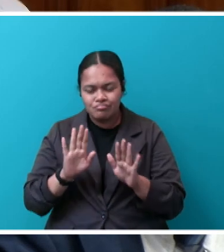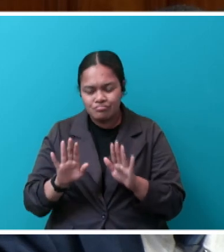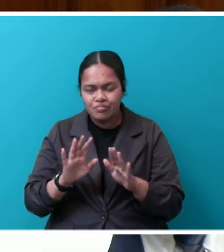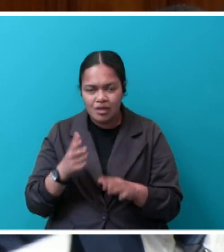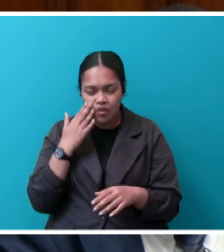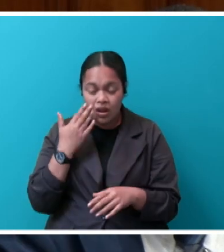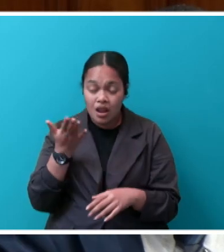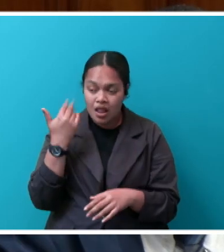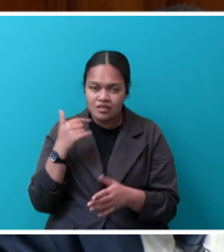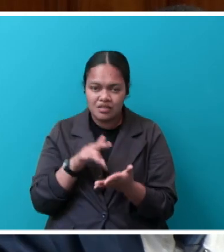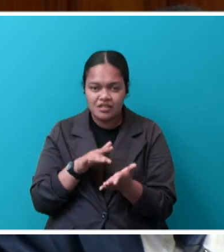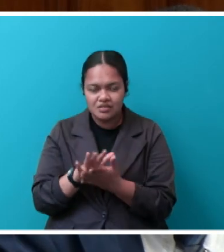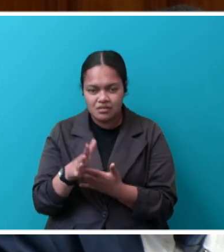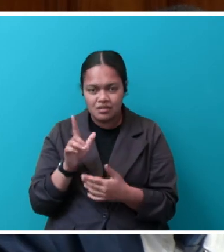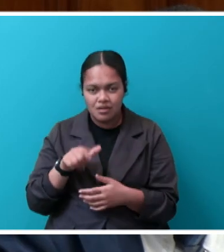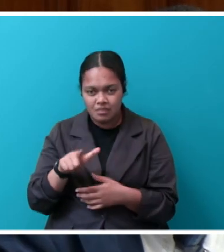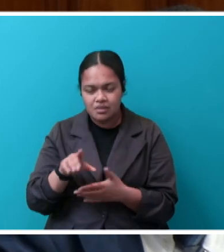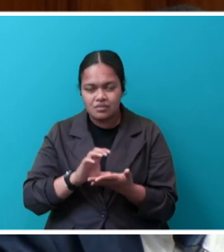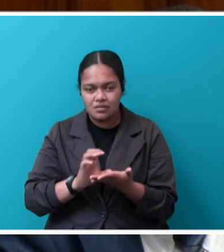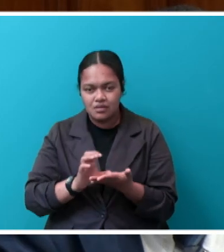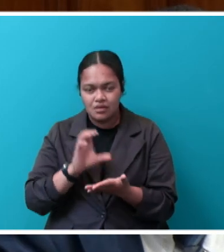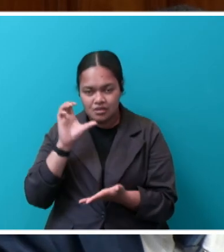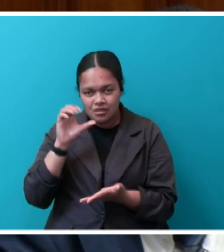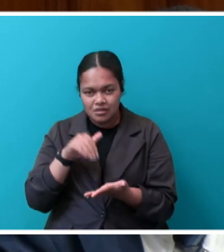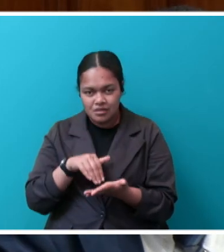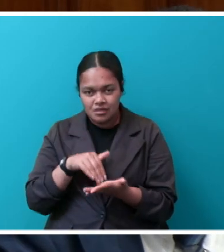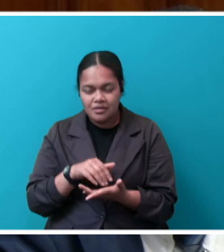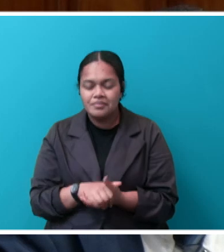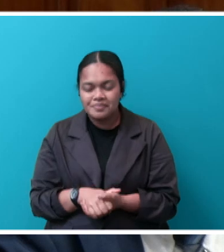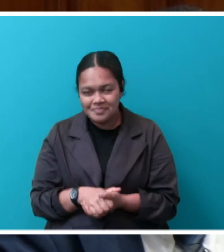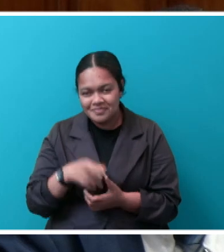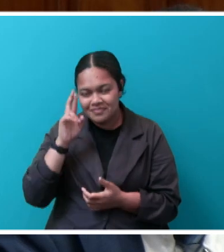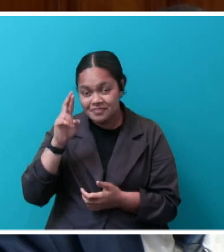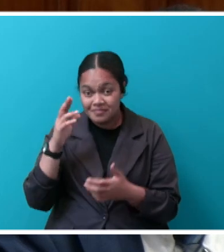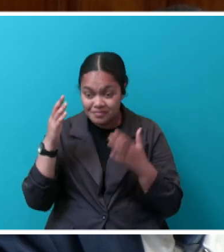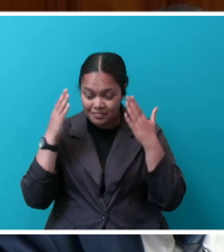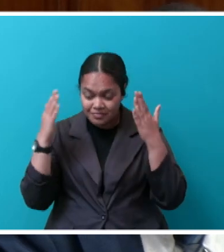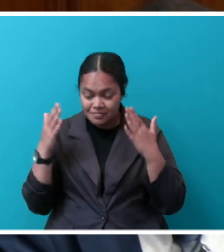Thursday at the Lambasa Civic Center. Mr. Speaker, sir,